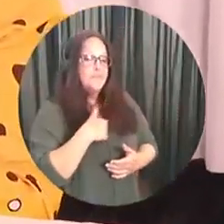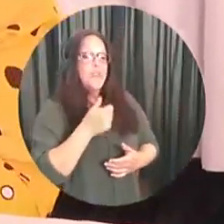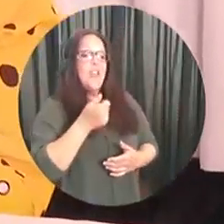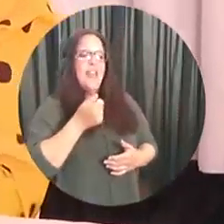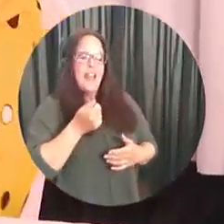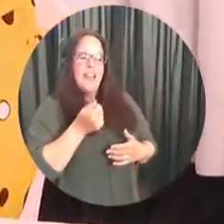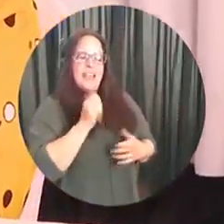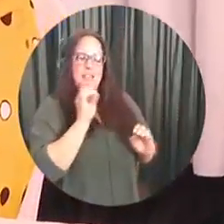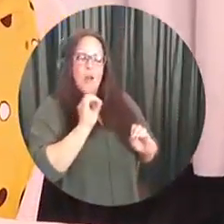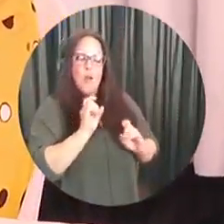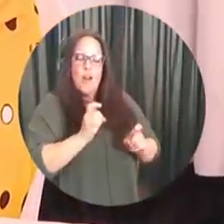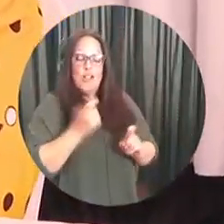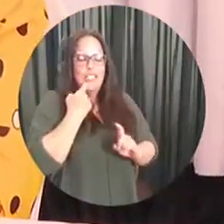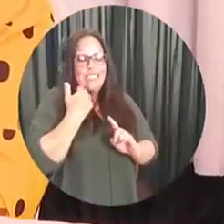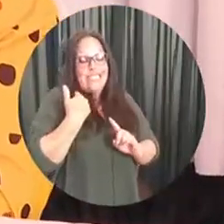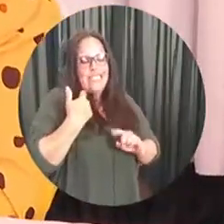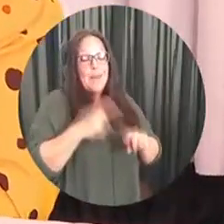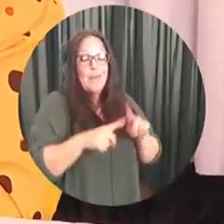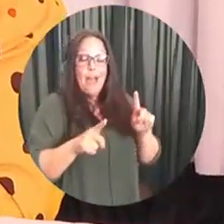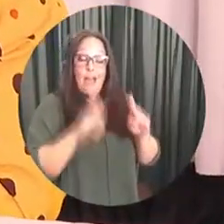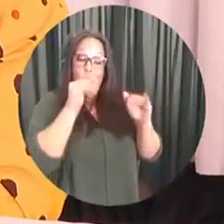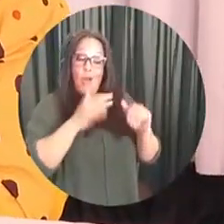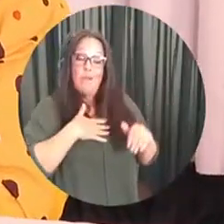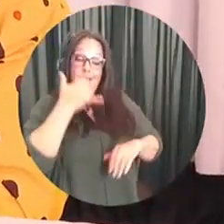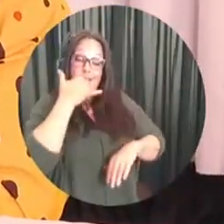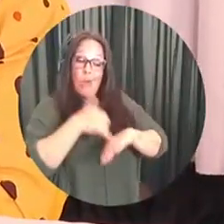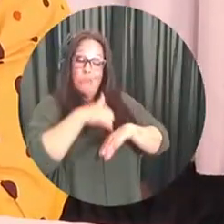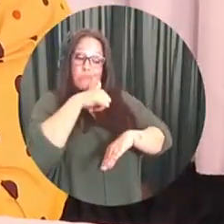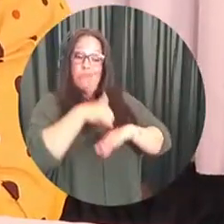but make my phone ring,